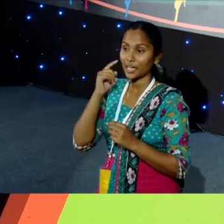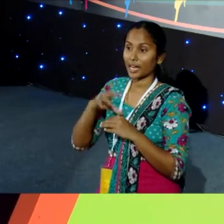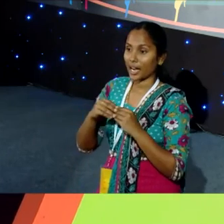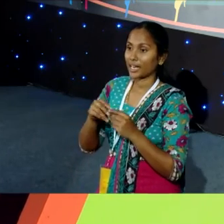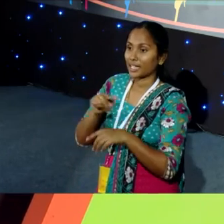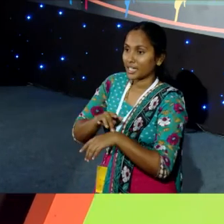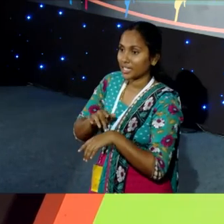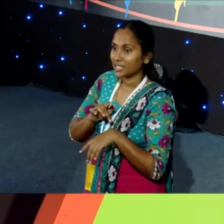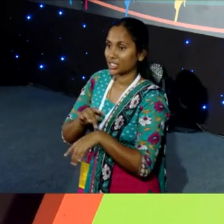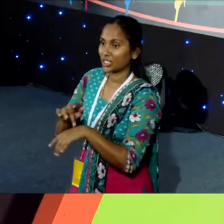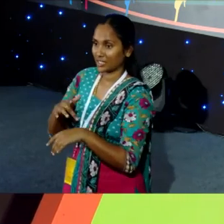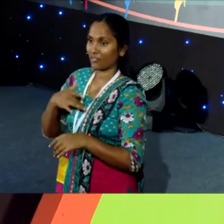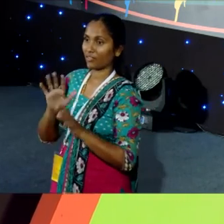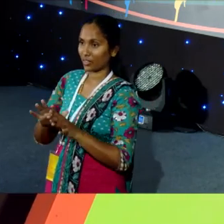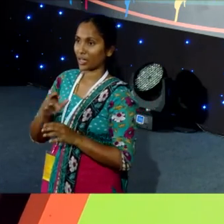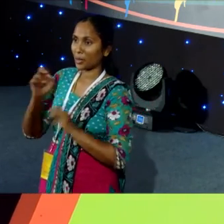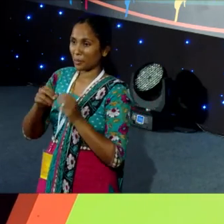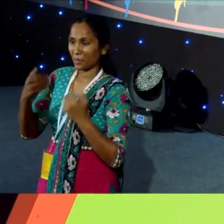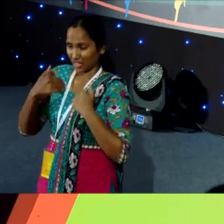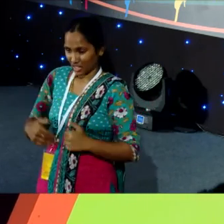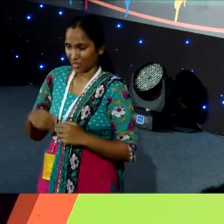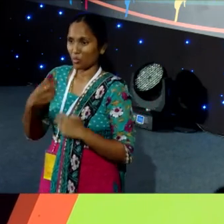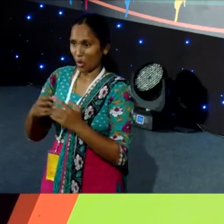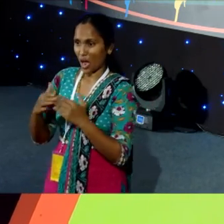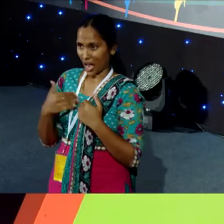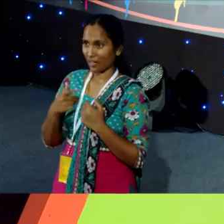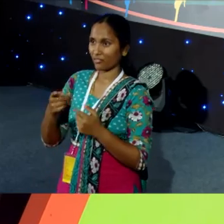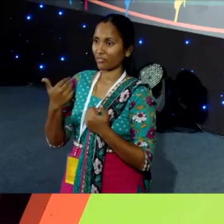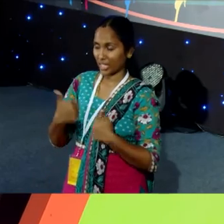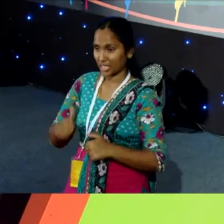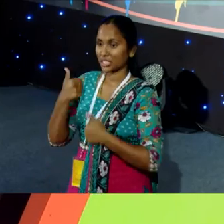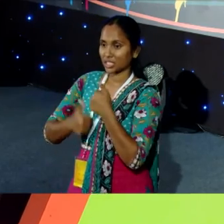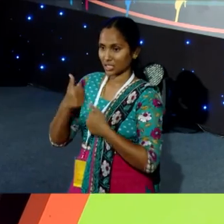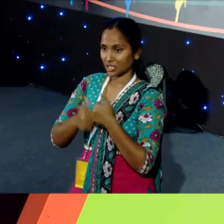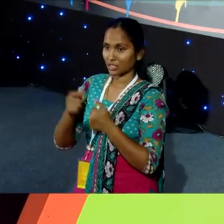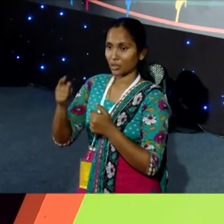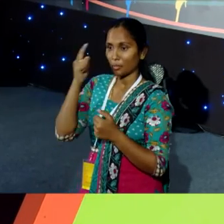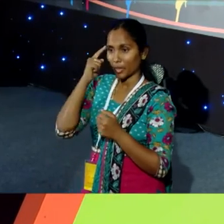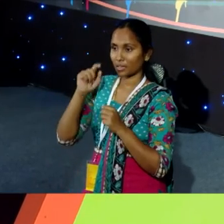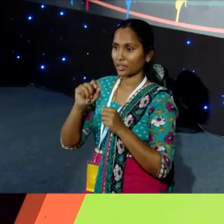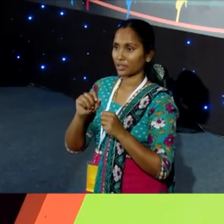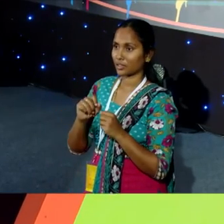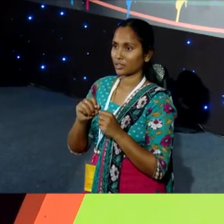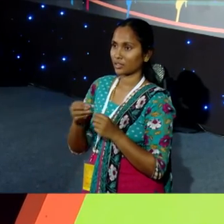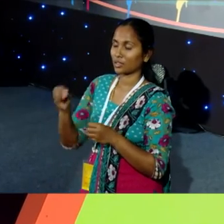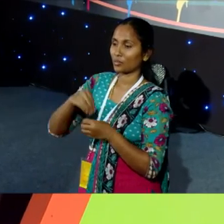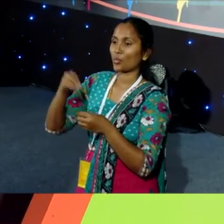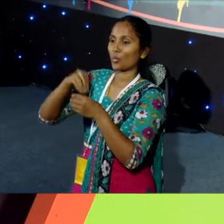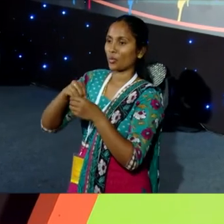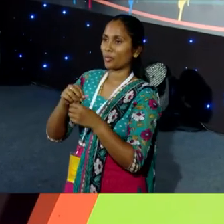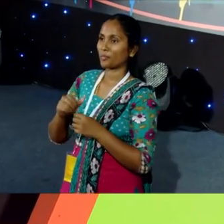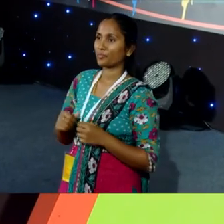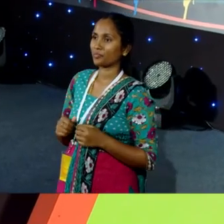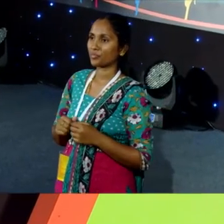everybody who's slightly handicapped in some way and is challenged, his mind is twice as big as anybody else's because